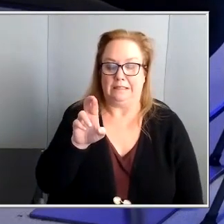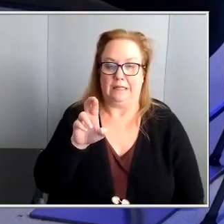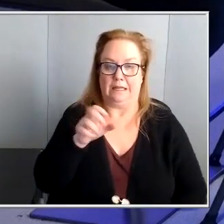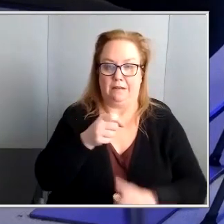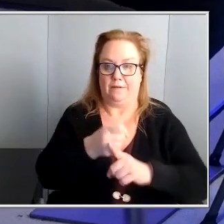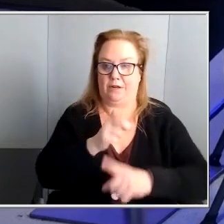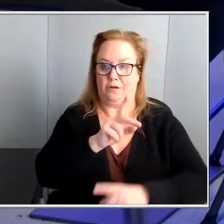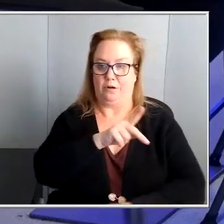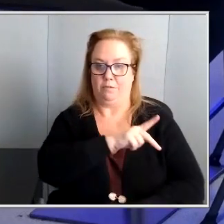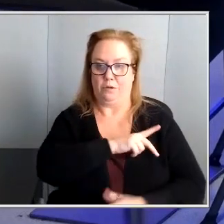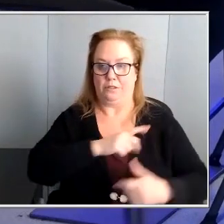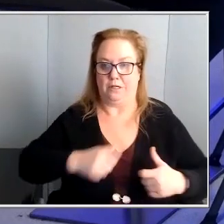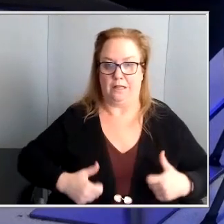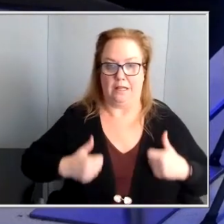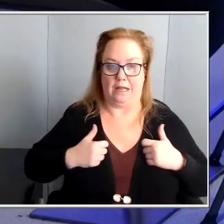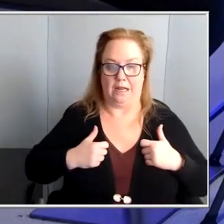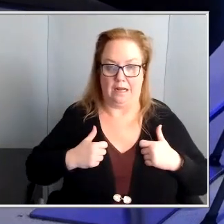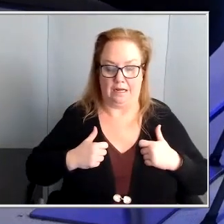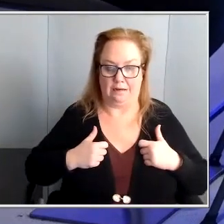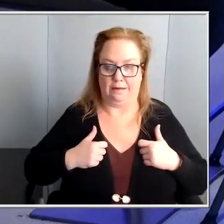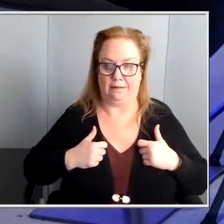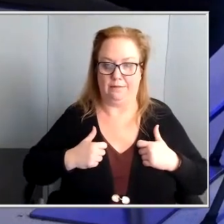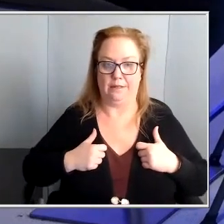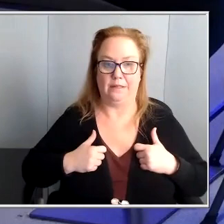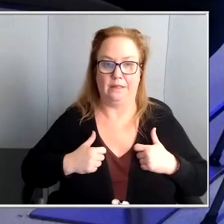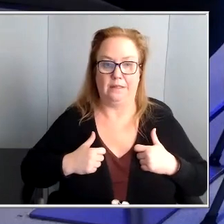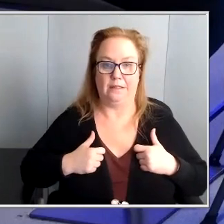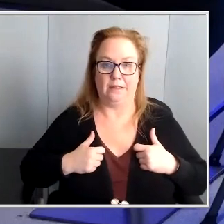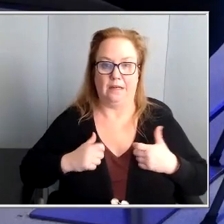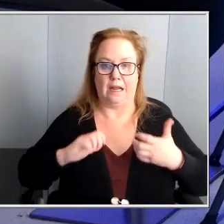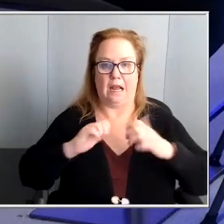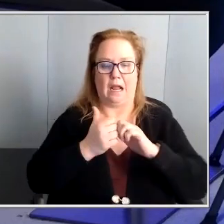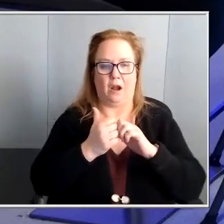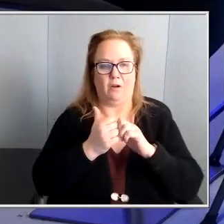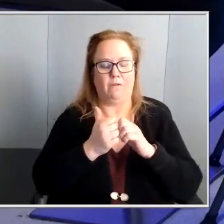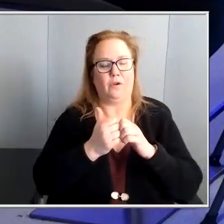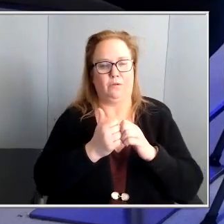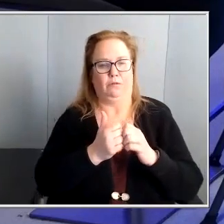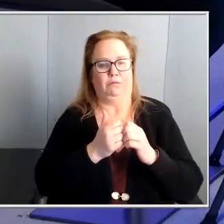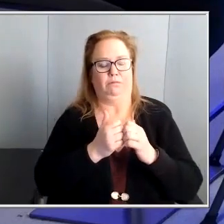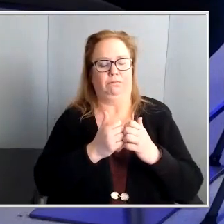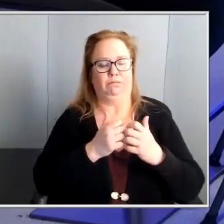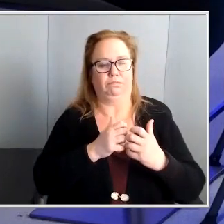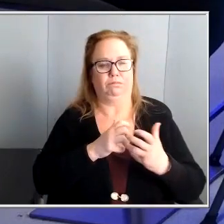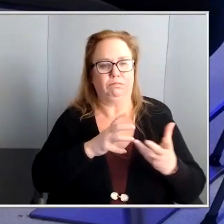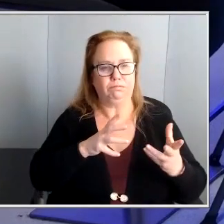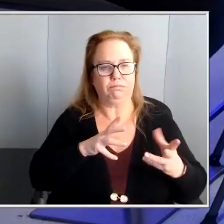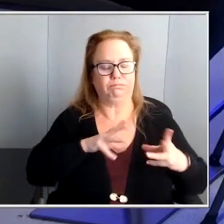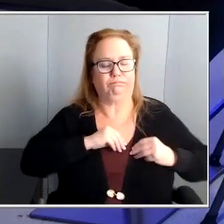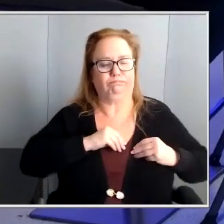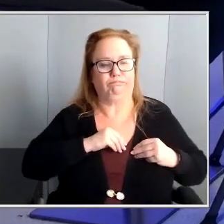on your physical, all sorts of things. How have you tried to cope with all that?